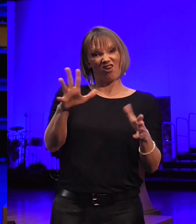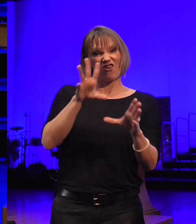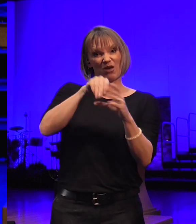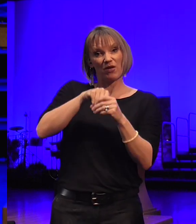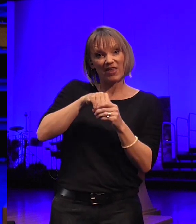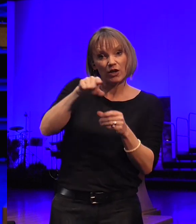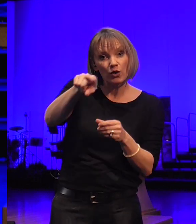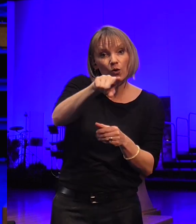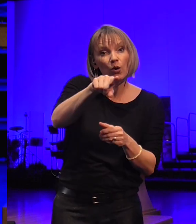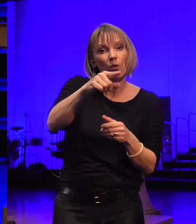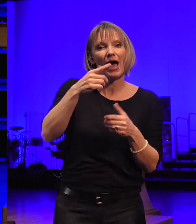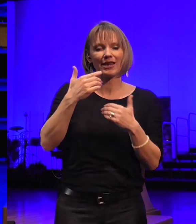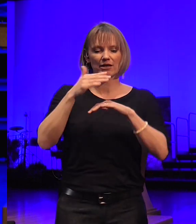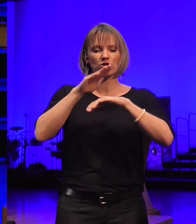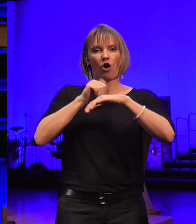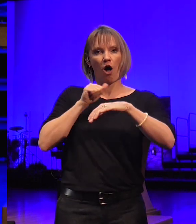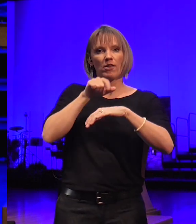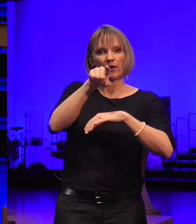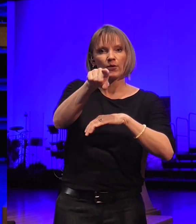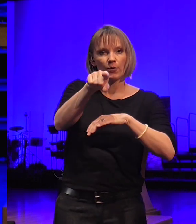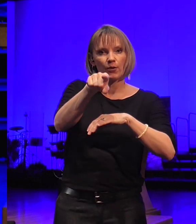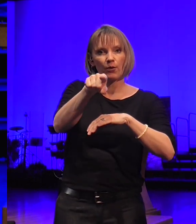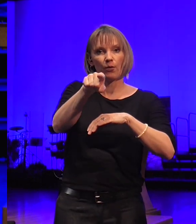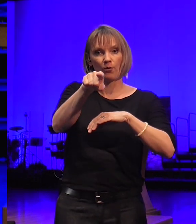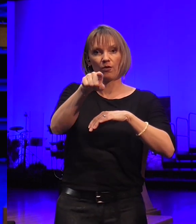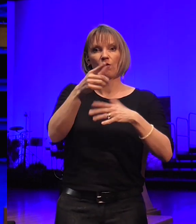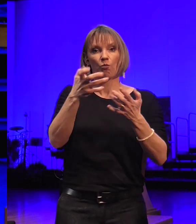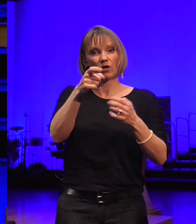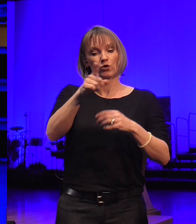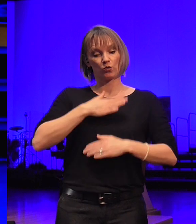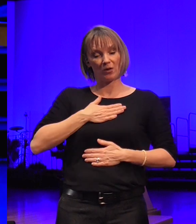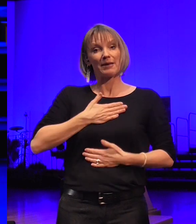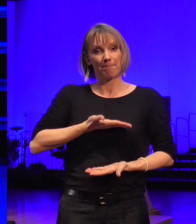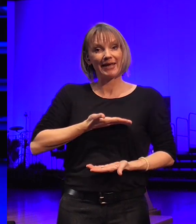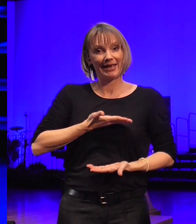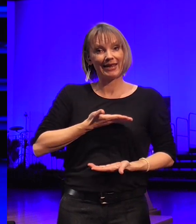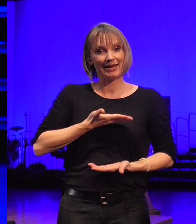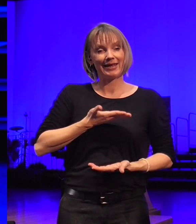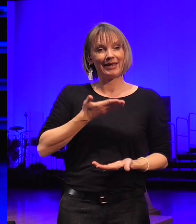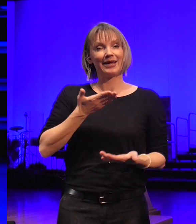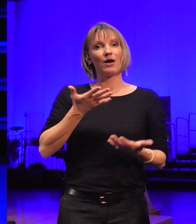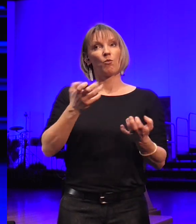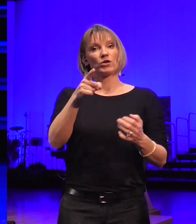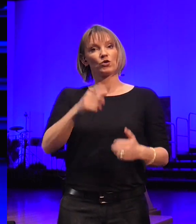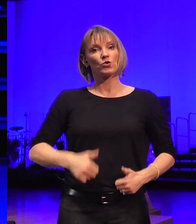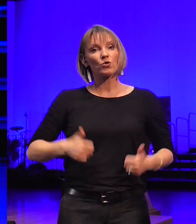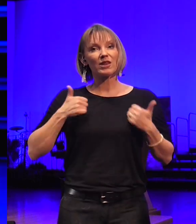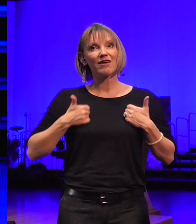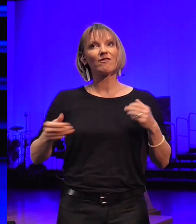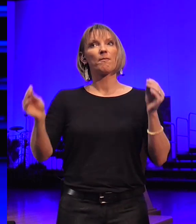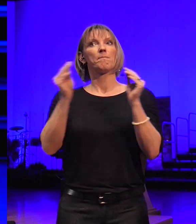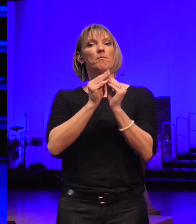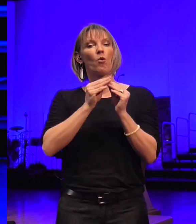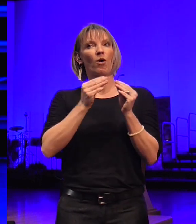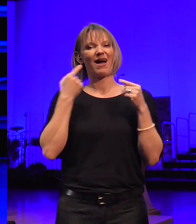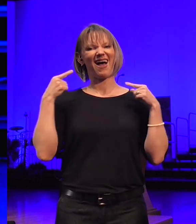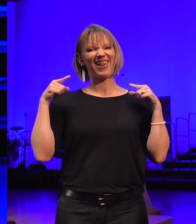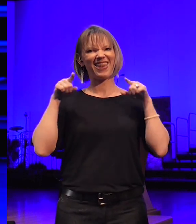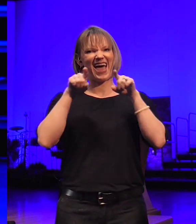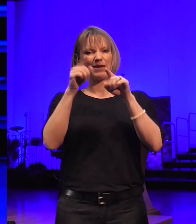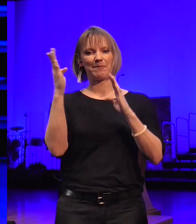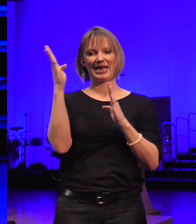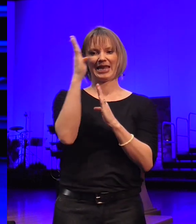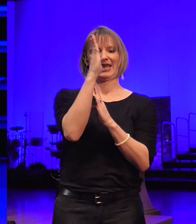is calling to you to admit it and to live in greater alignment with what it